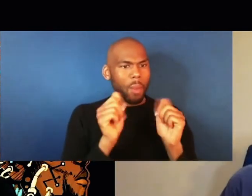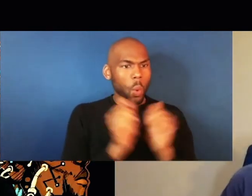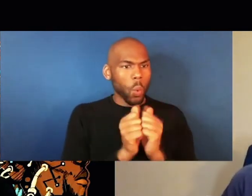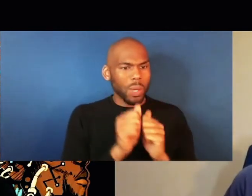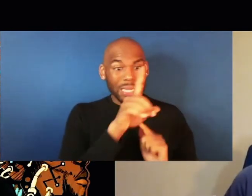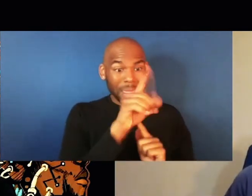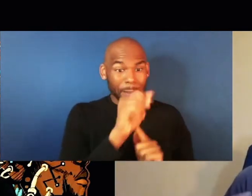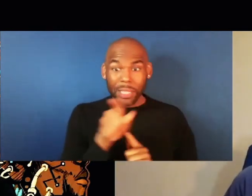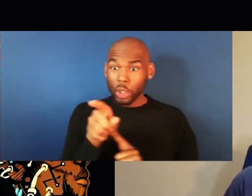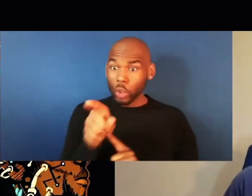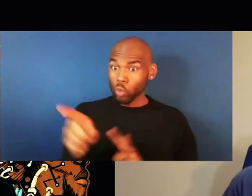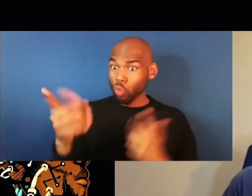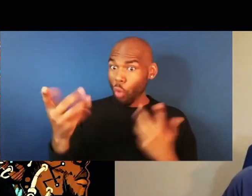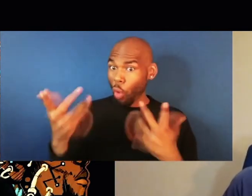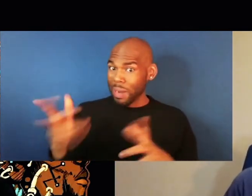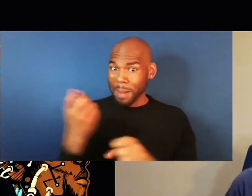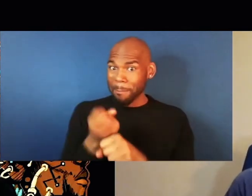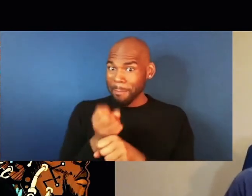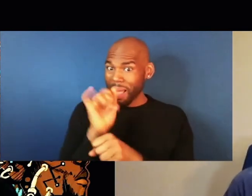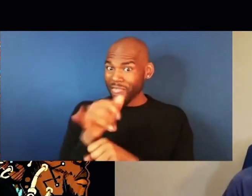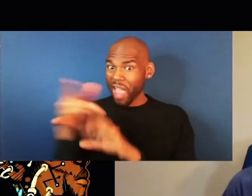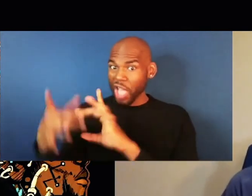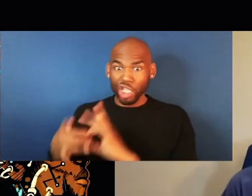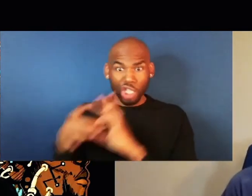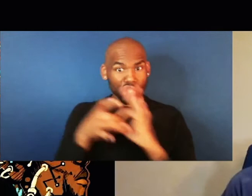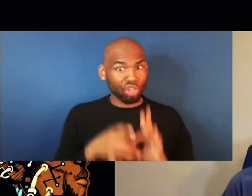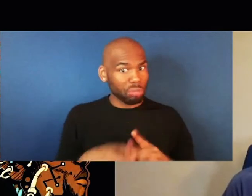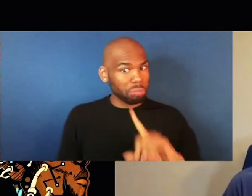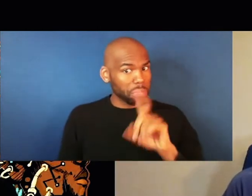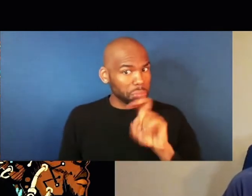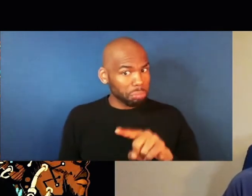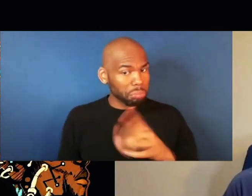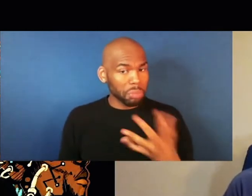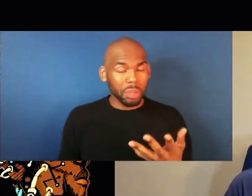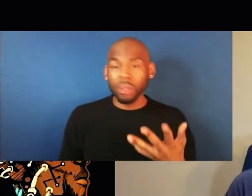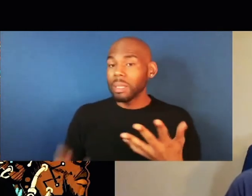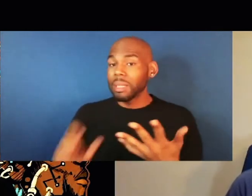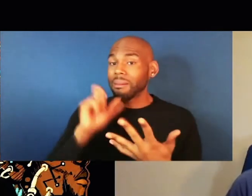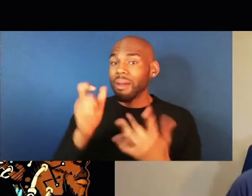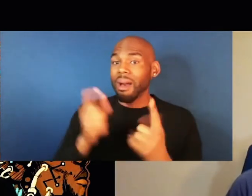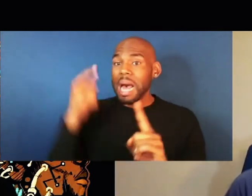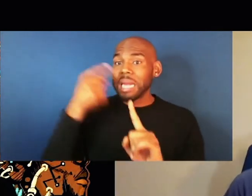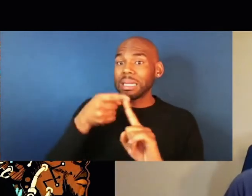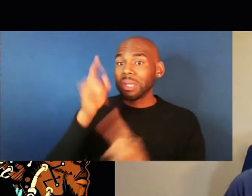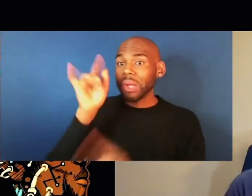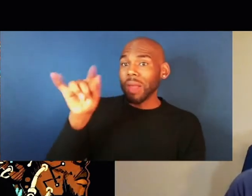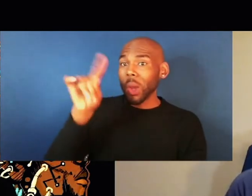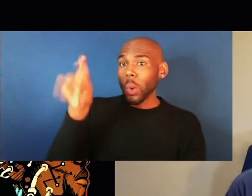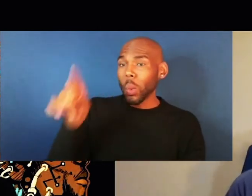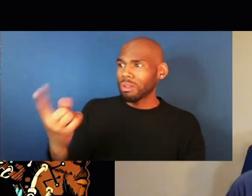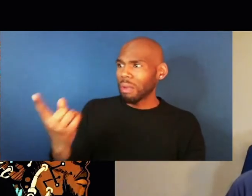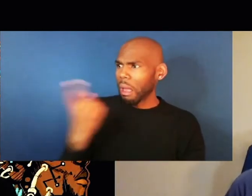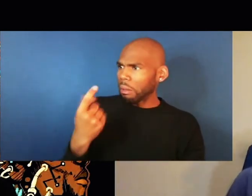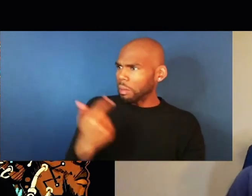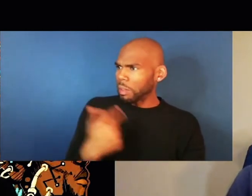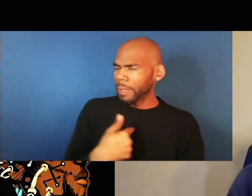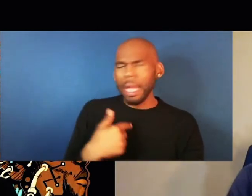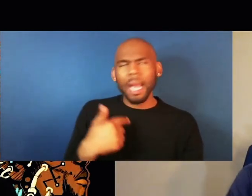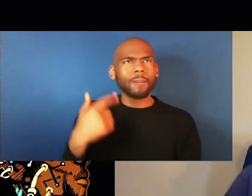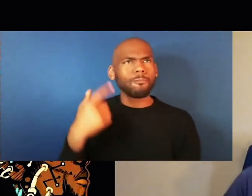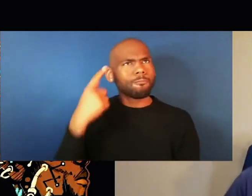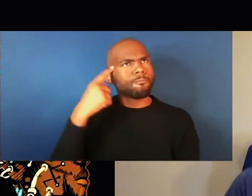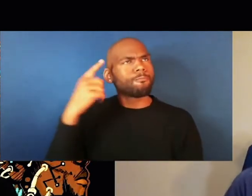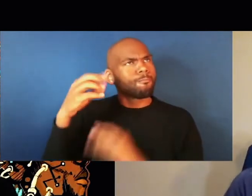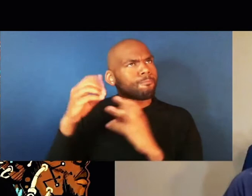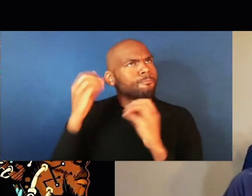disability? Or have you ever made this connection before? You know, I have to say, like, not until the question was posed to me and I